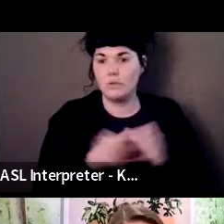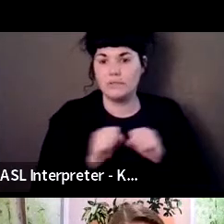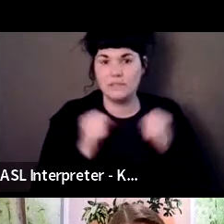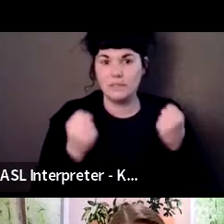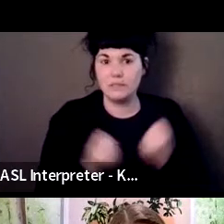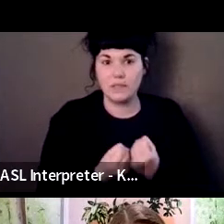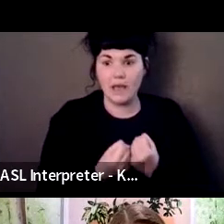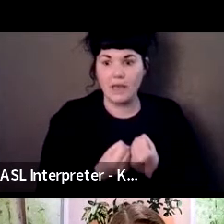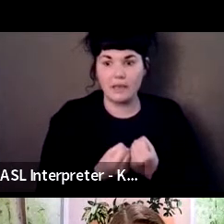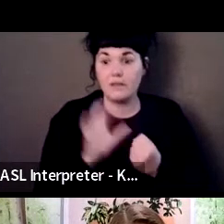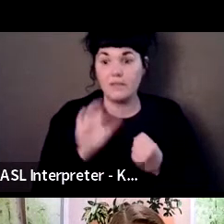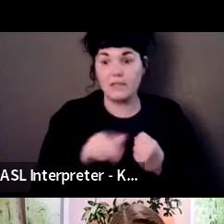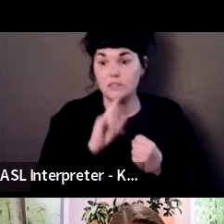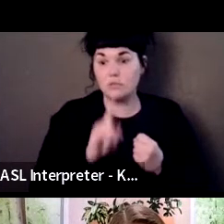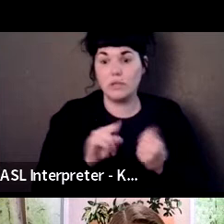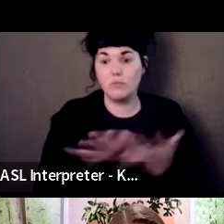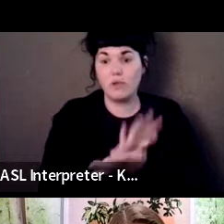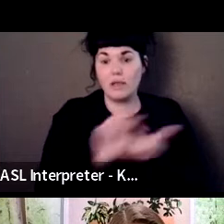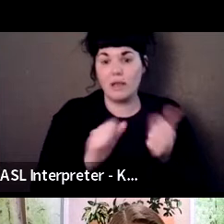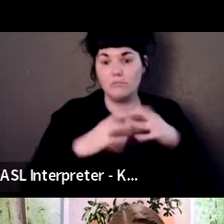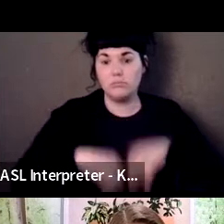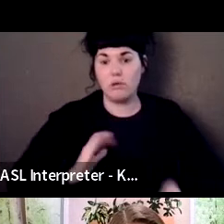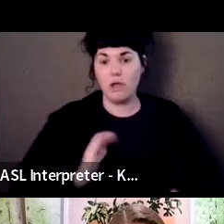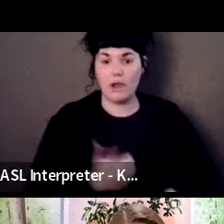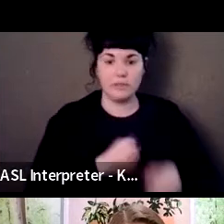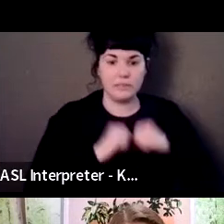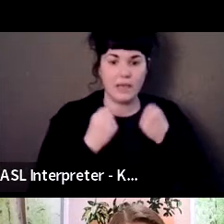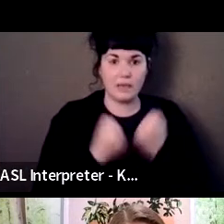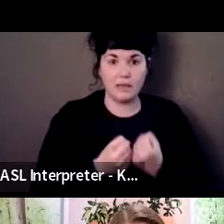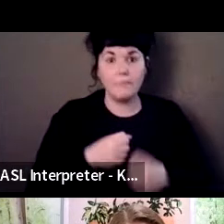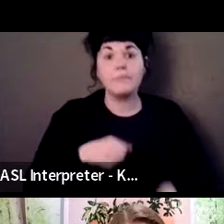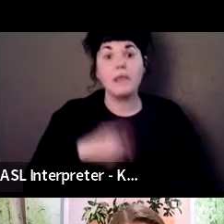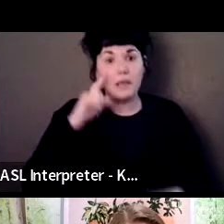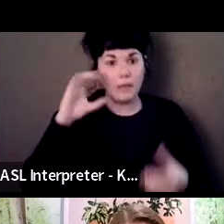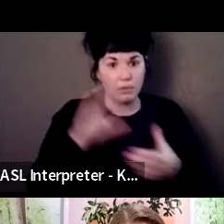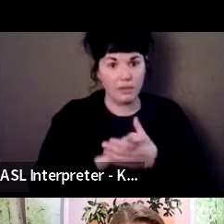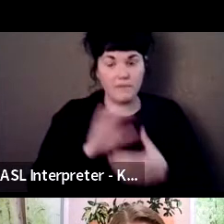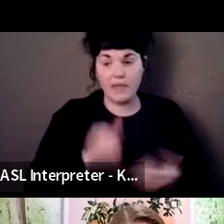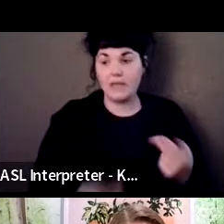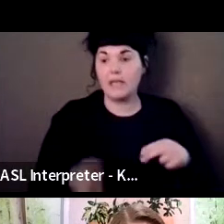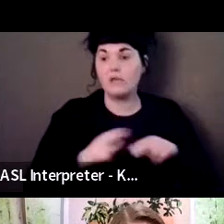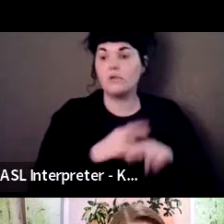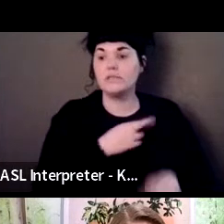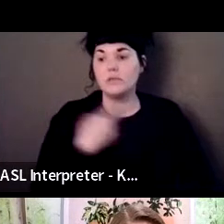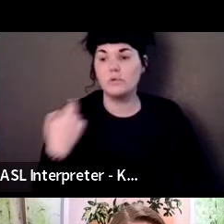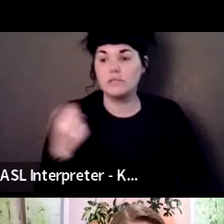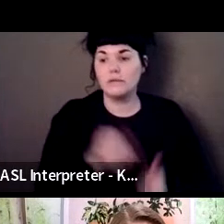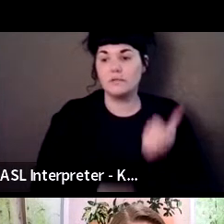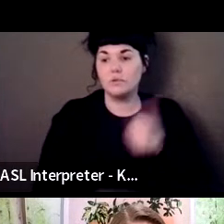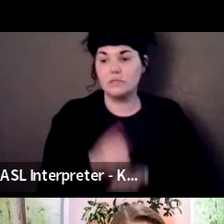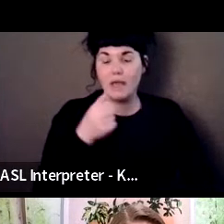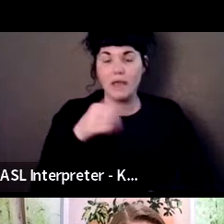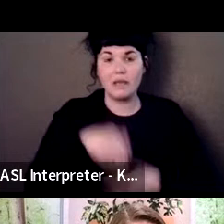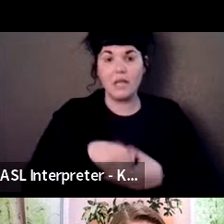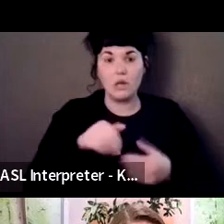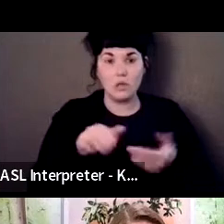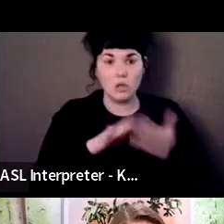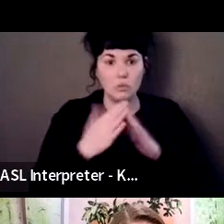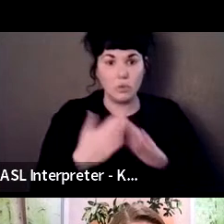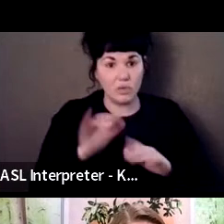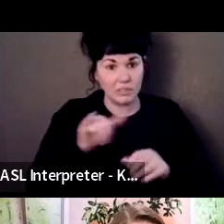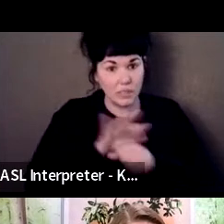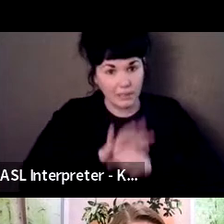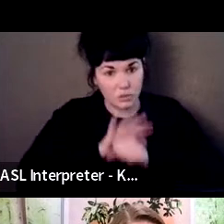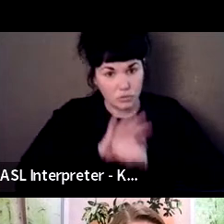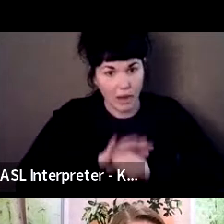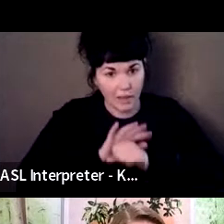what's breakdown in our society. And I believe that is what's increasing the risk of suicide risk in our communities, is the stress that you